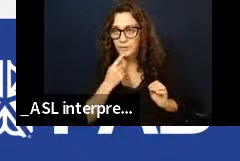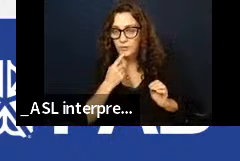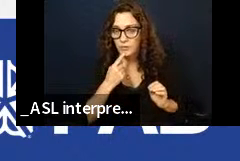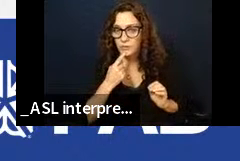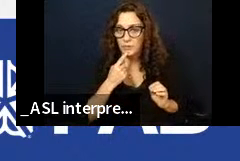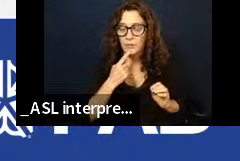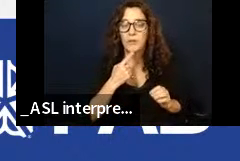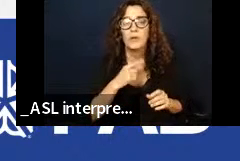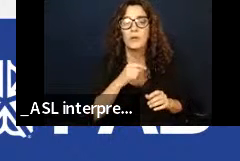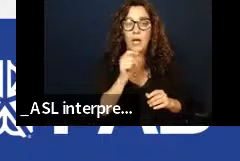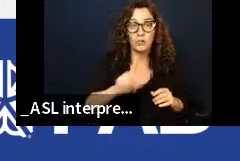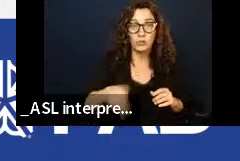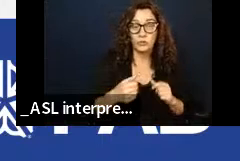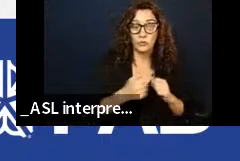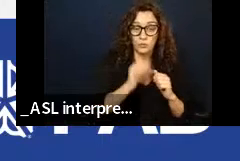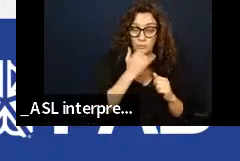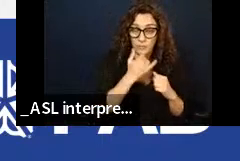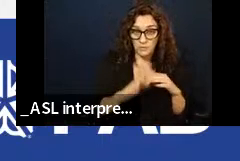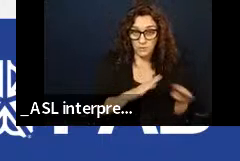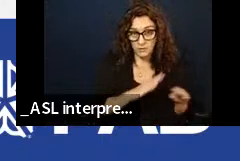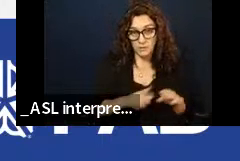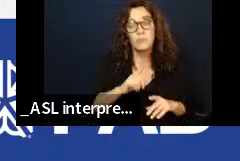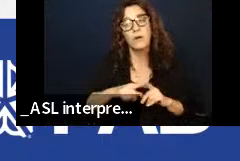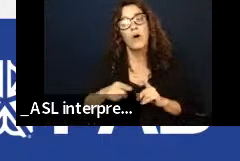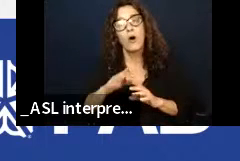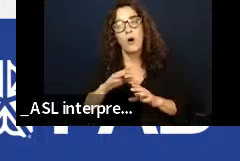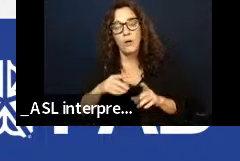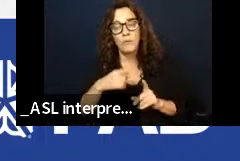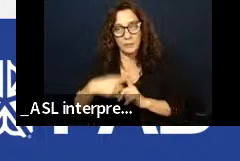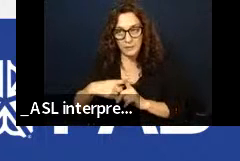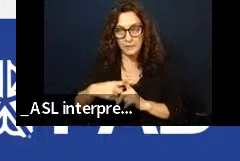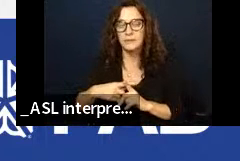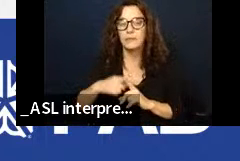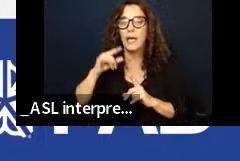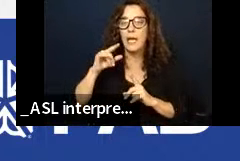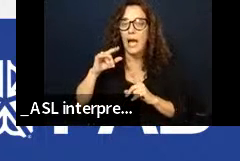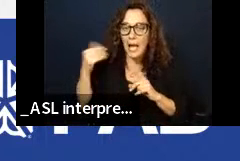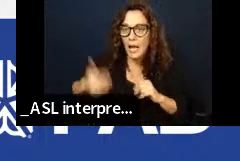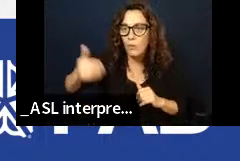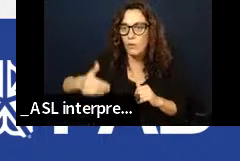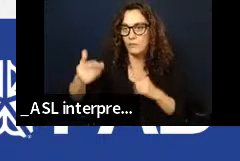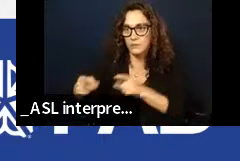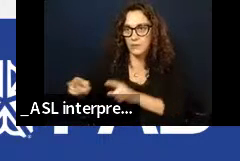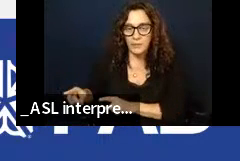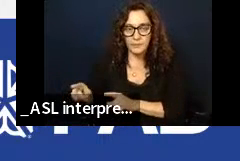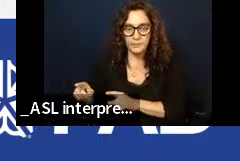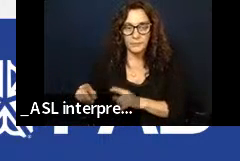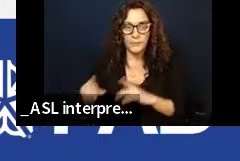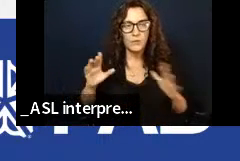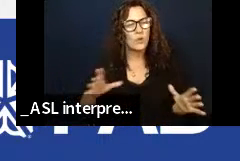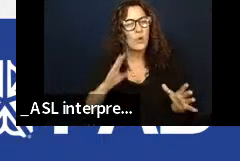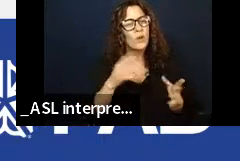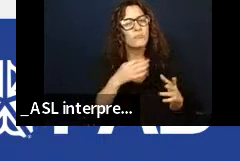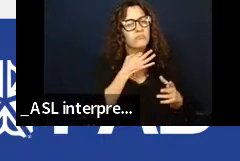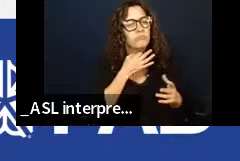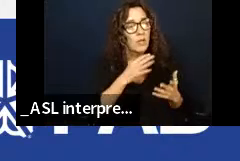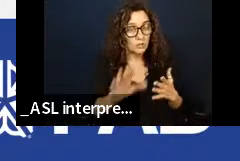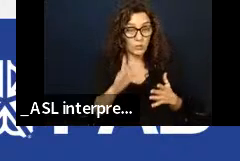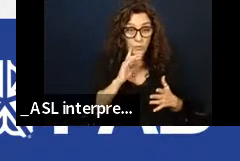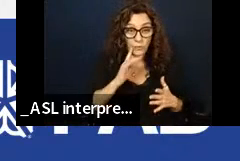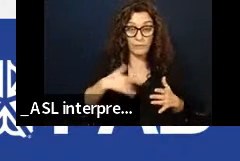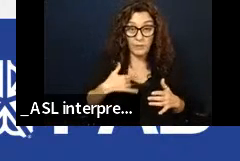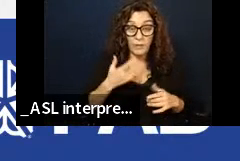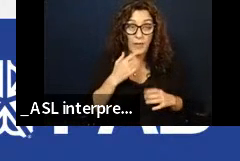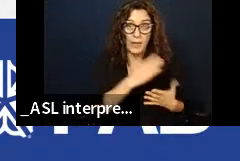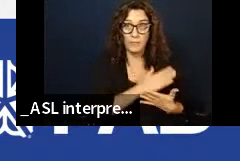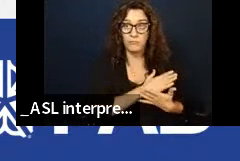prior sustained violations. So some thoughts on this. How does it progress? Do you feel like it progresses rapidly enough?